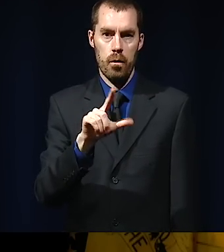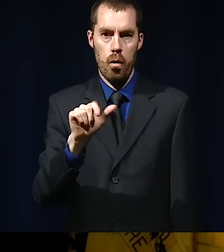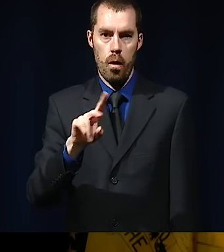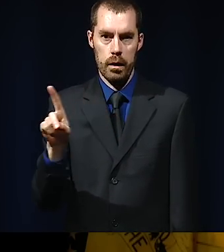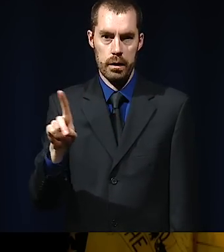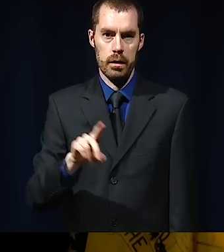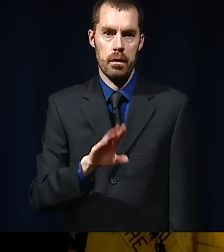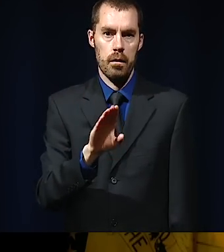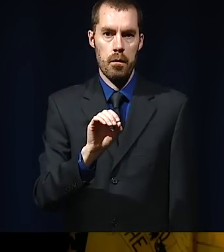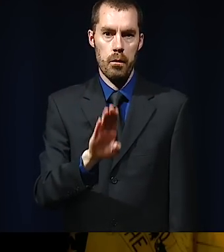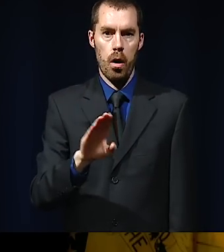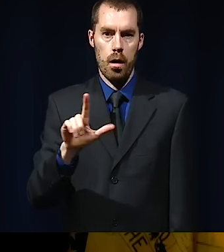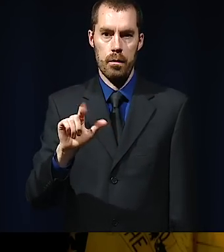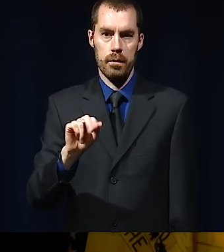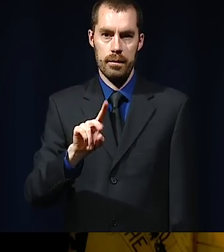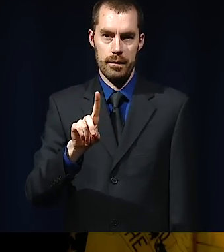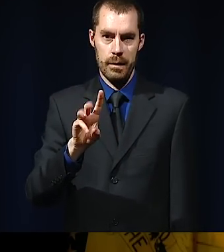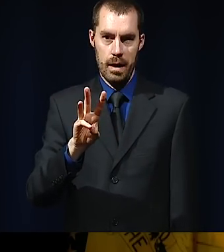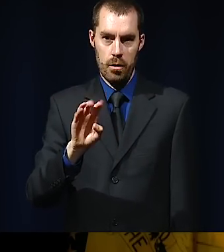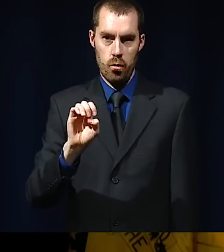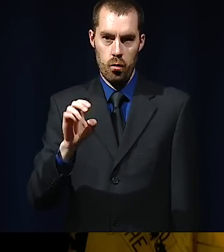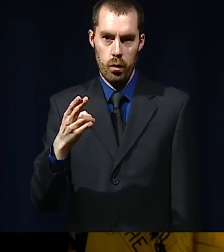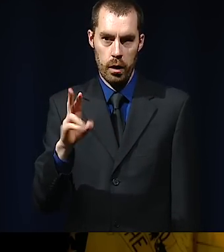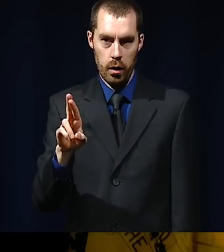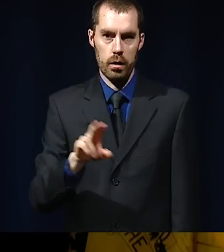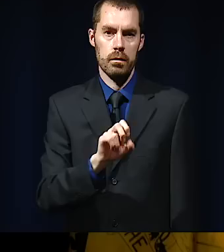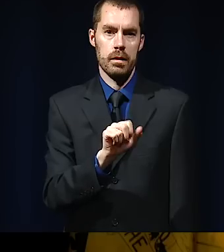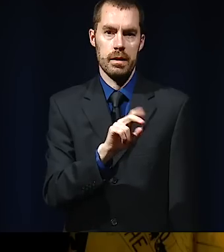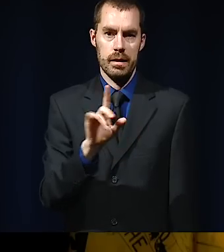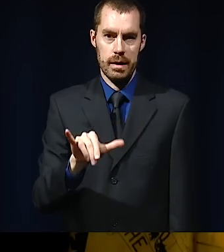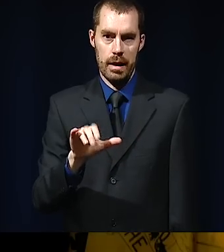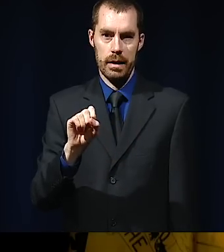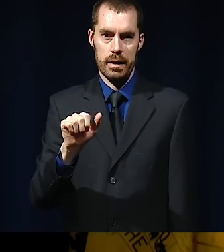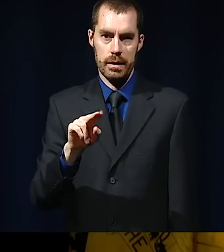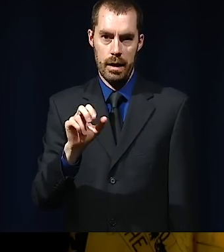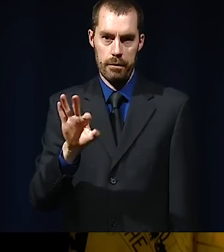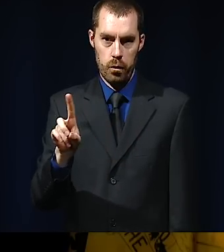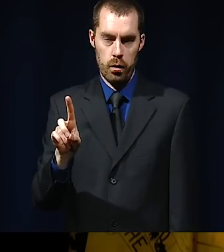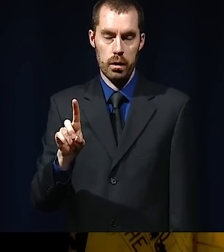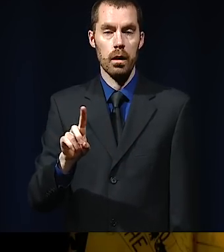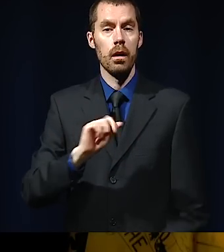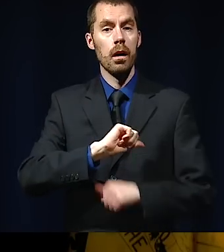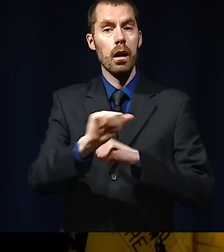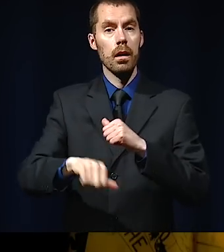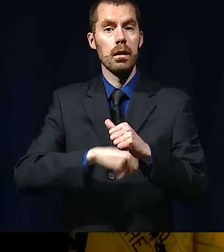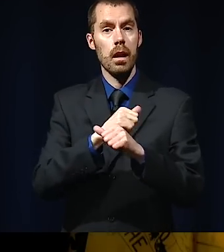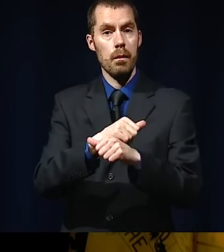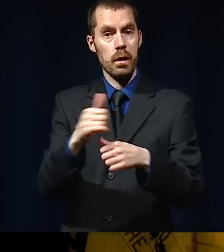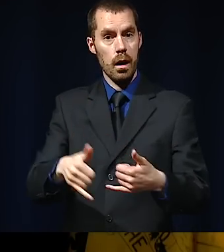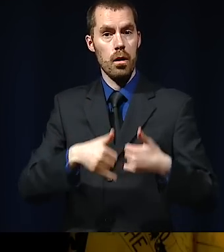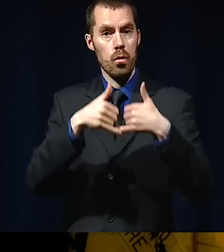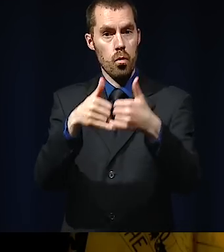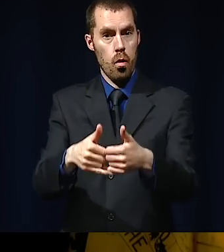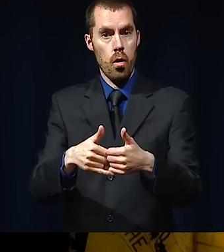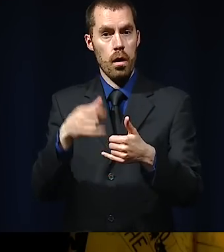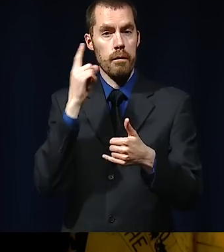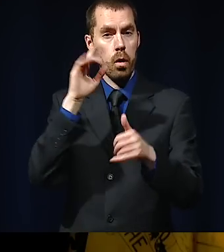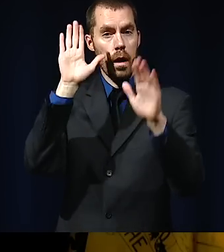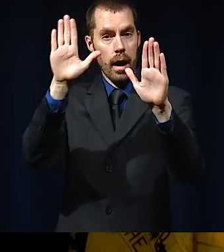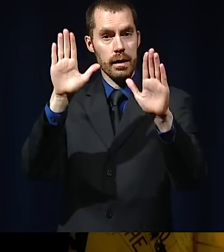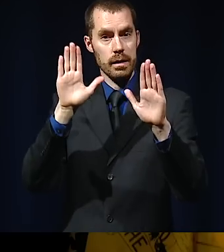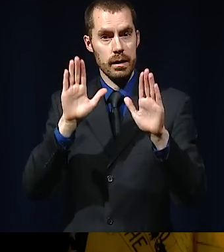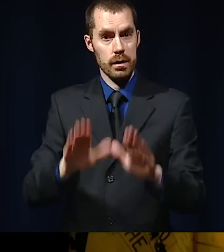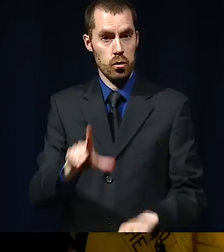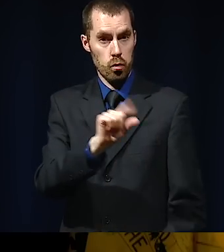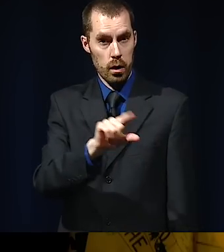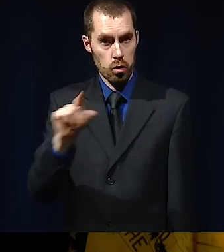Landwehr, and Sandy Sanford. Our Alumni Award of Excellence winner for 2020 is Michael Morgan. We've created a